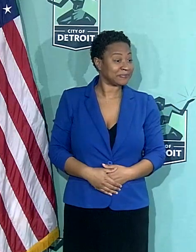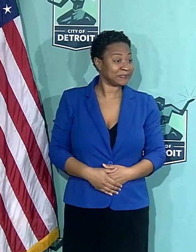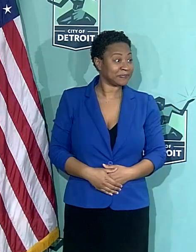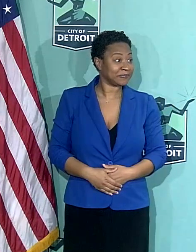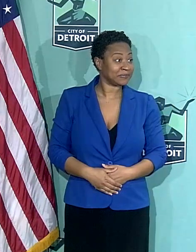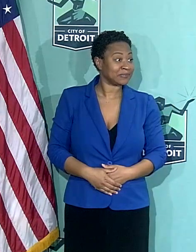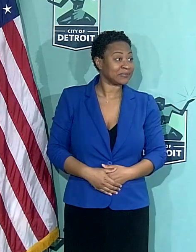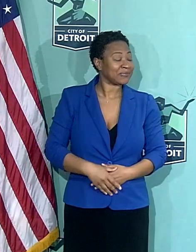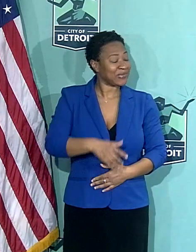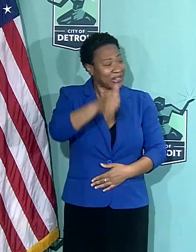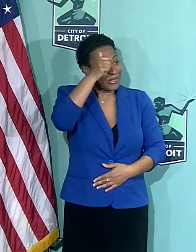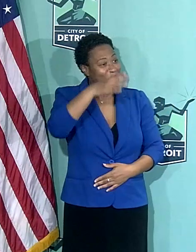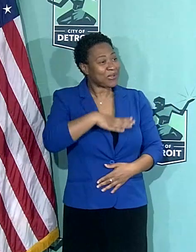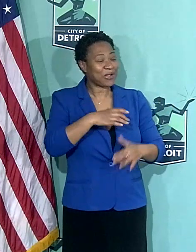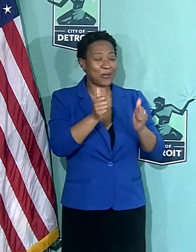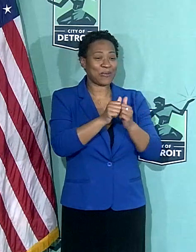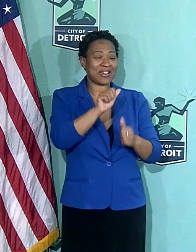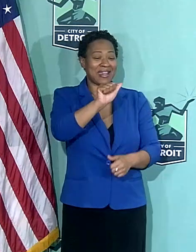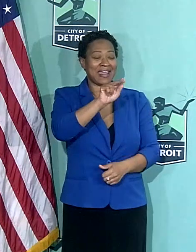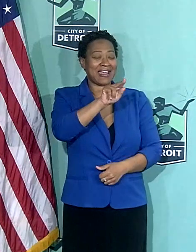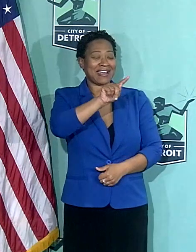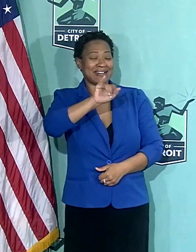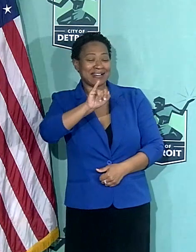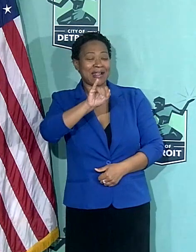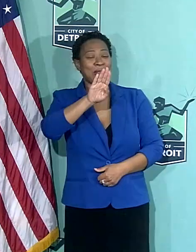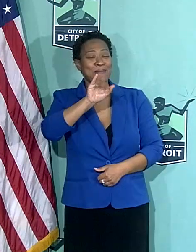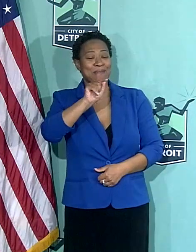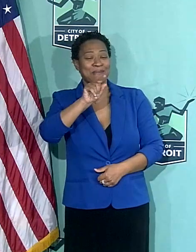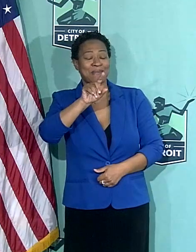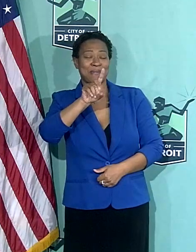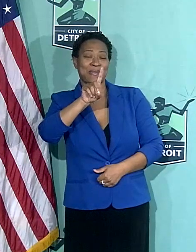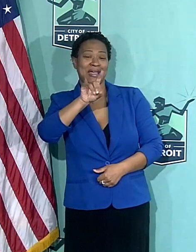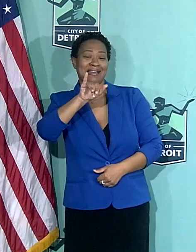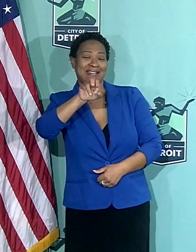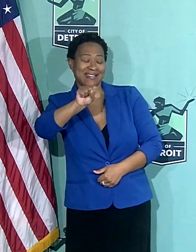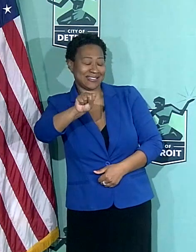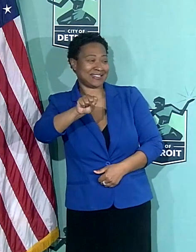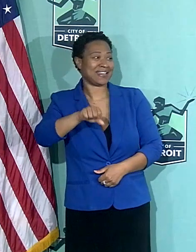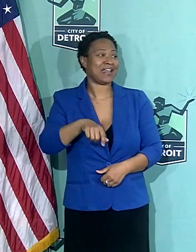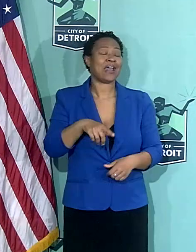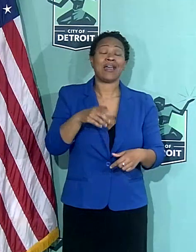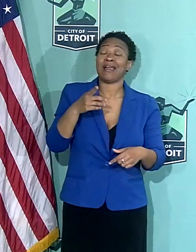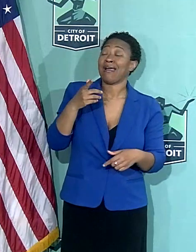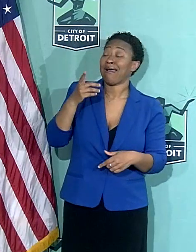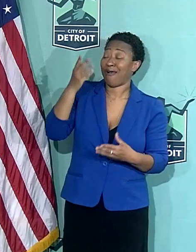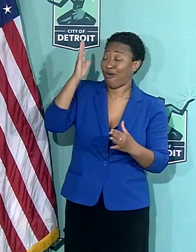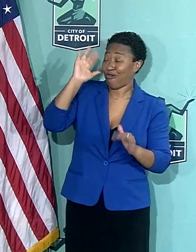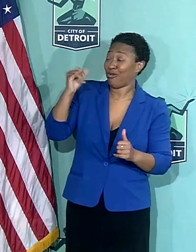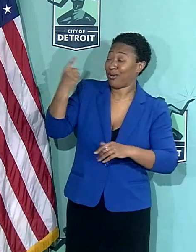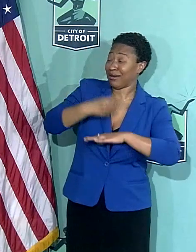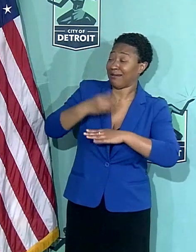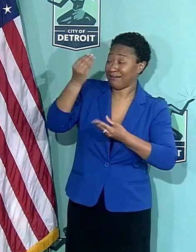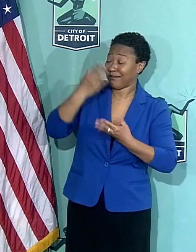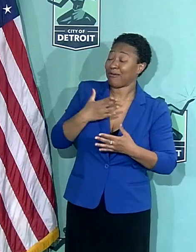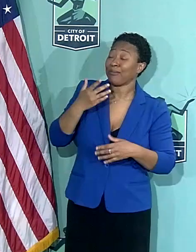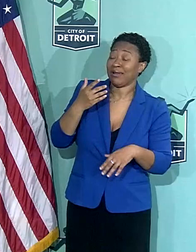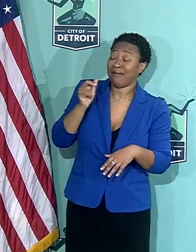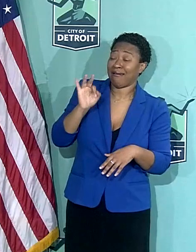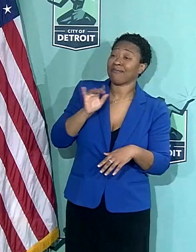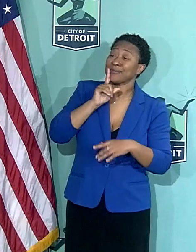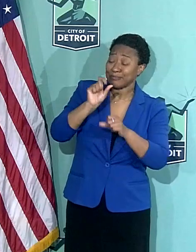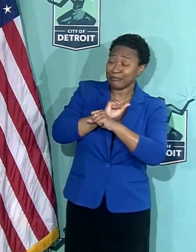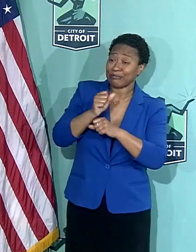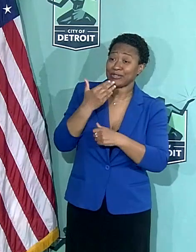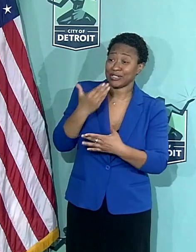The man with the antibodies. Yes, it's me. I hope they tell me one day whether they're worth a damn, but I'm glad to be